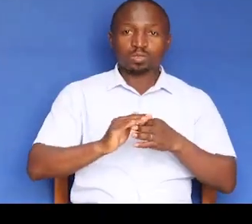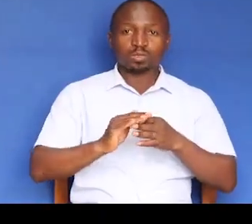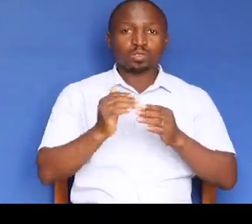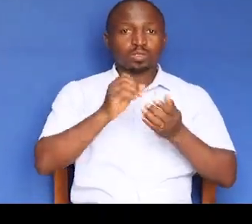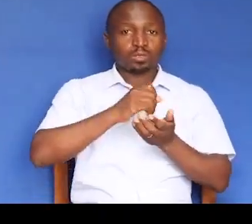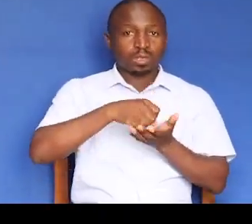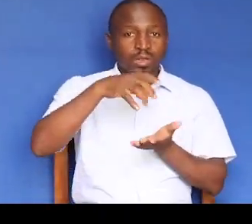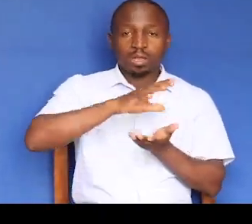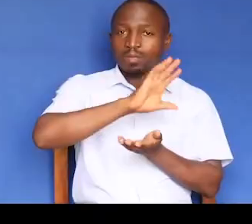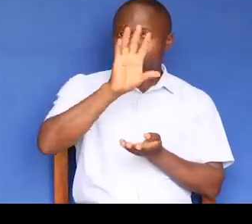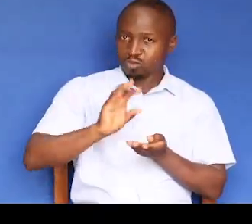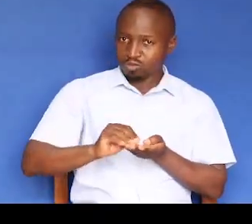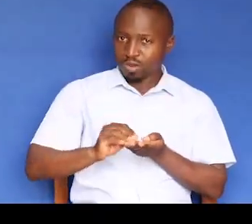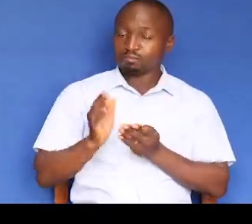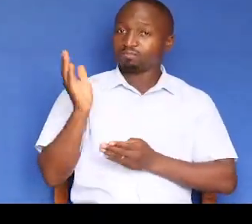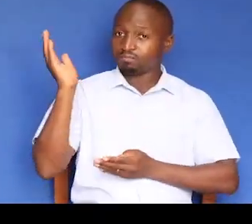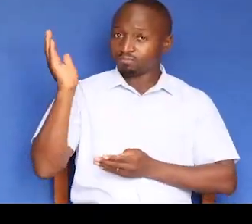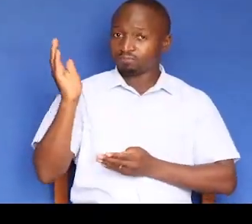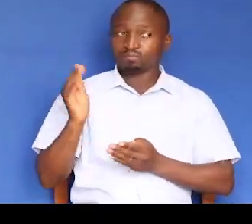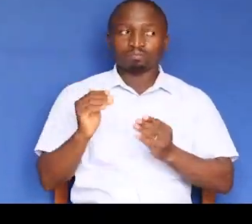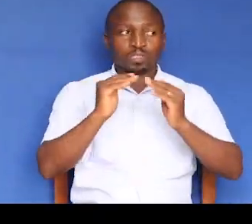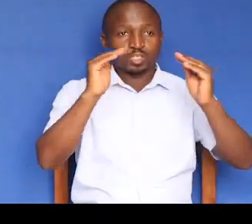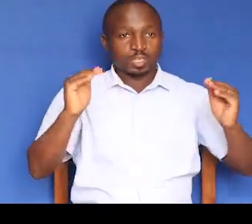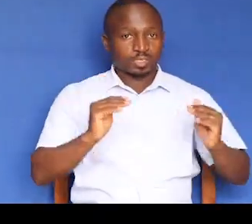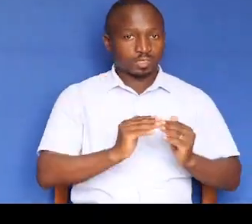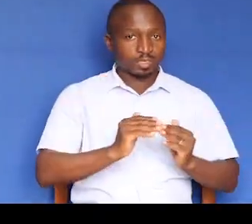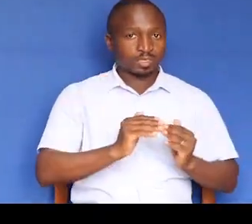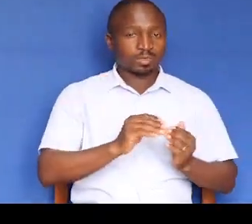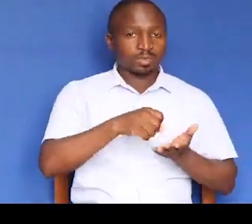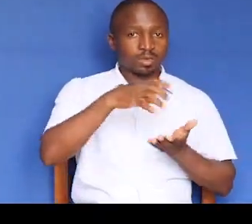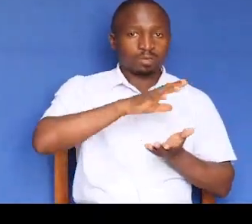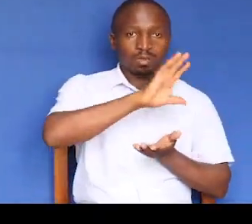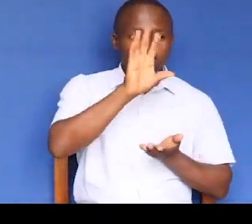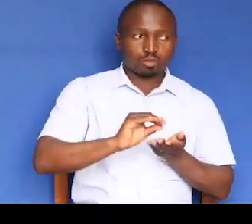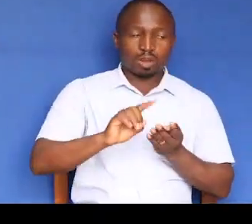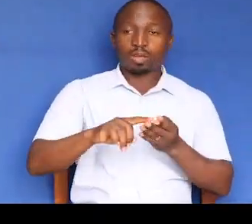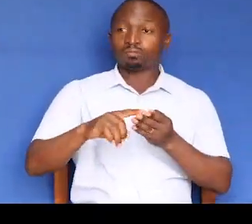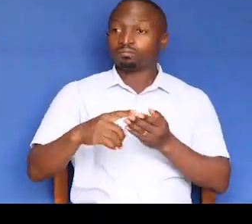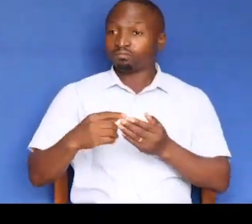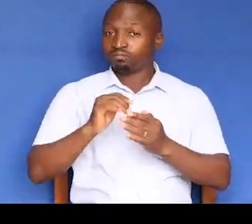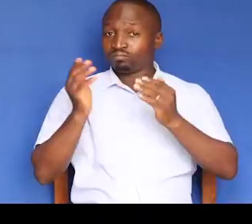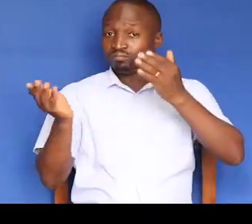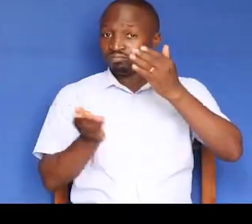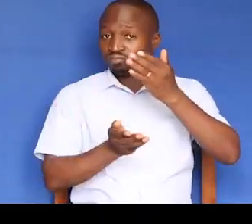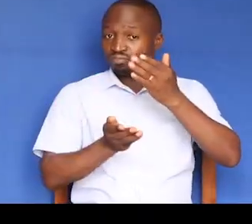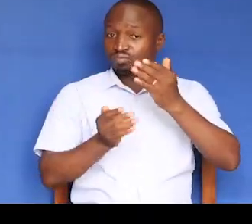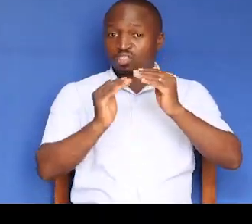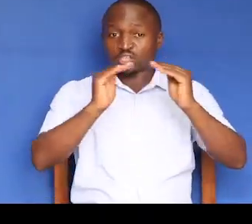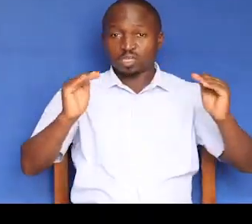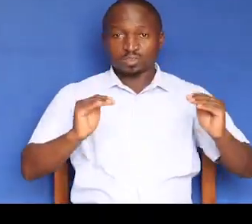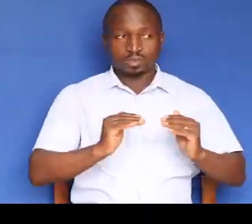or change in output produced. Output produced, not produced and